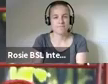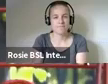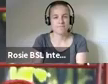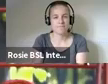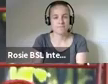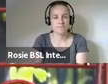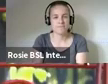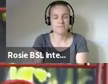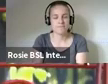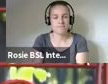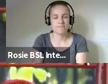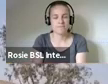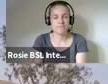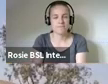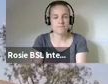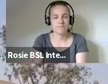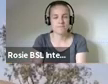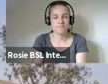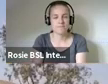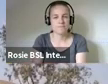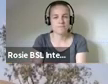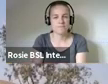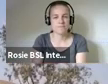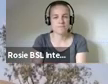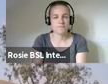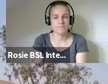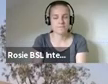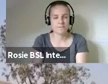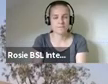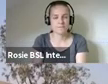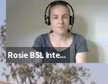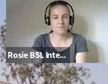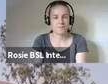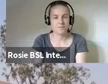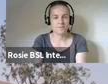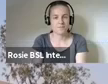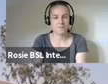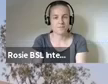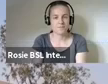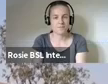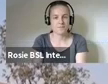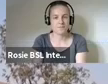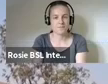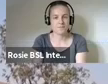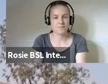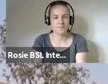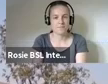working in early childhood and primary settings in low and middle income contexts.